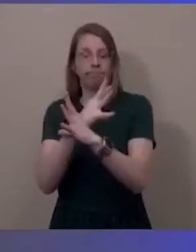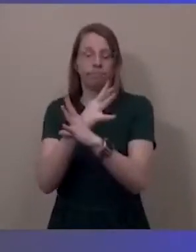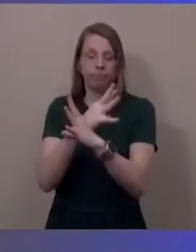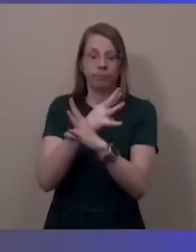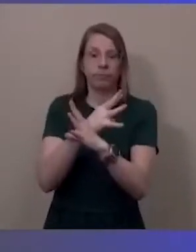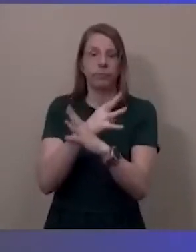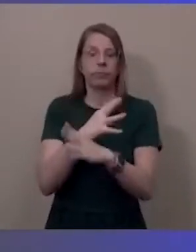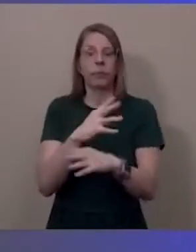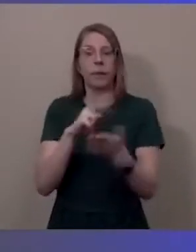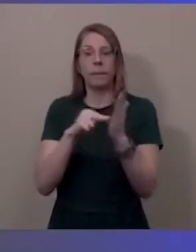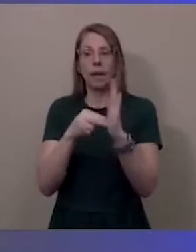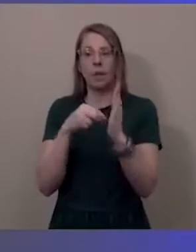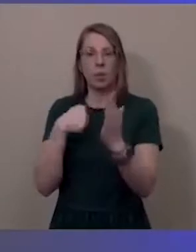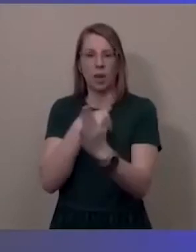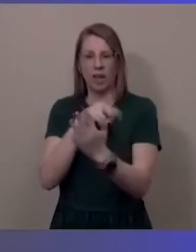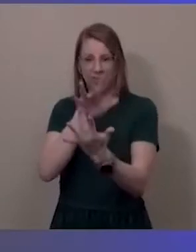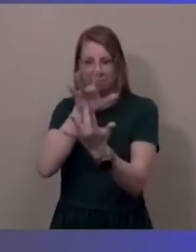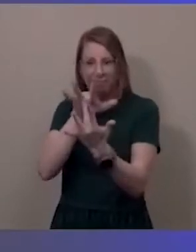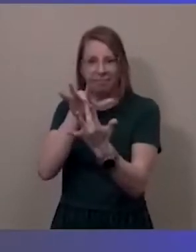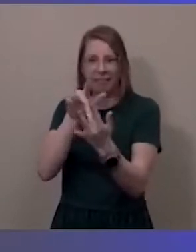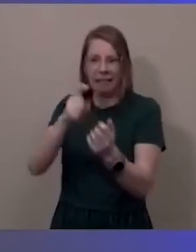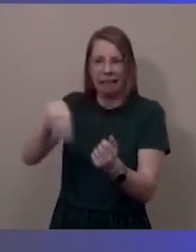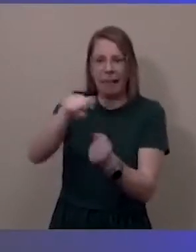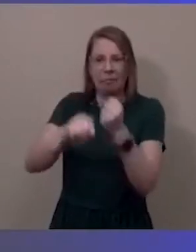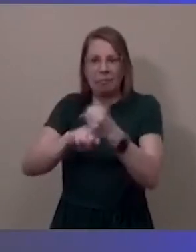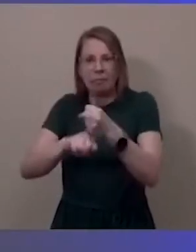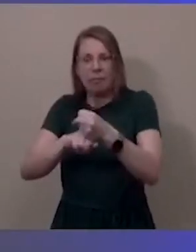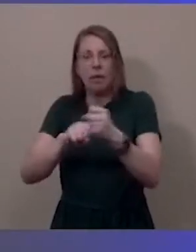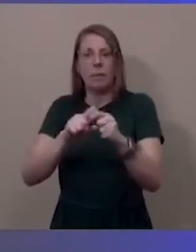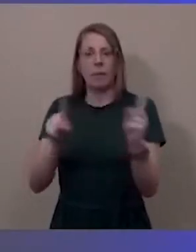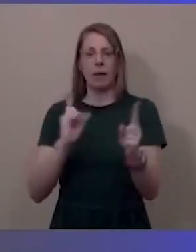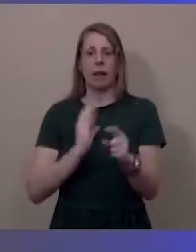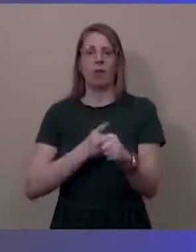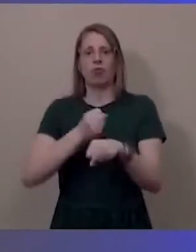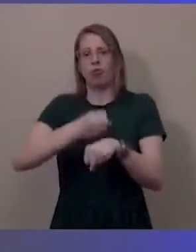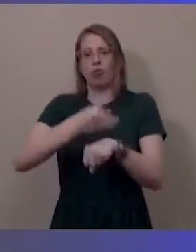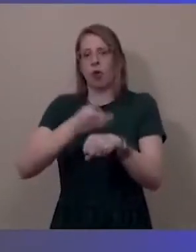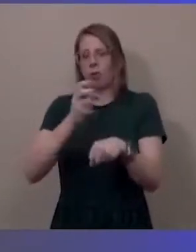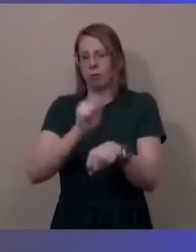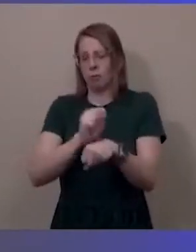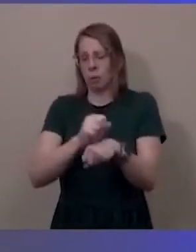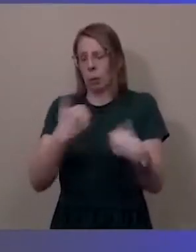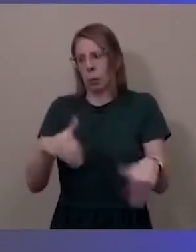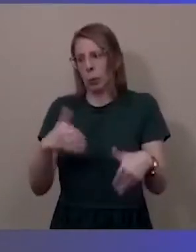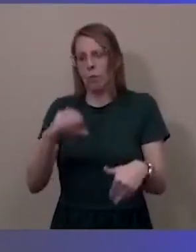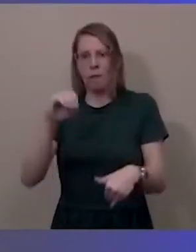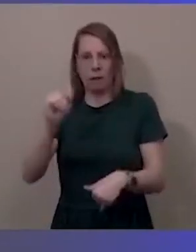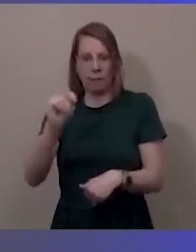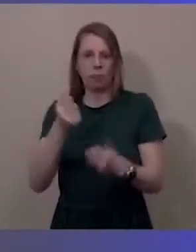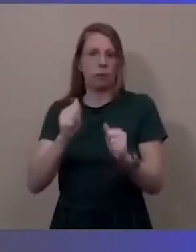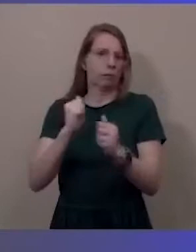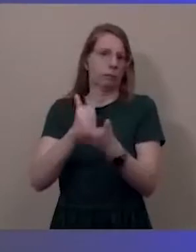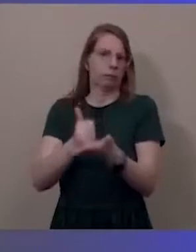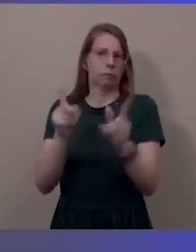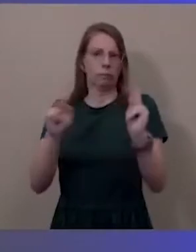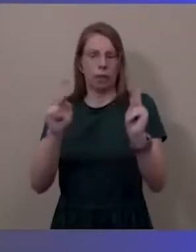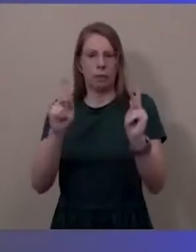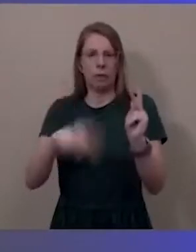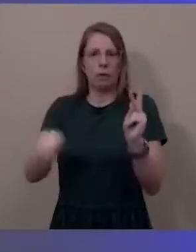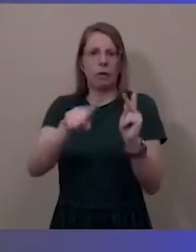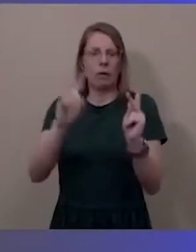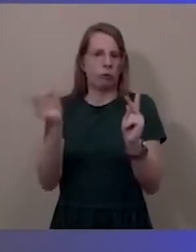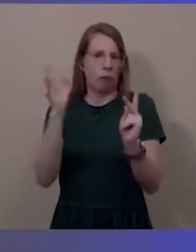to really reach them. But I could say our social workers have been working overtime, trying to help out people in need, in